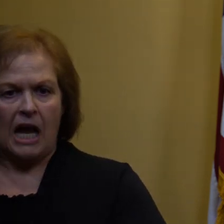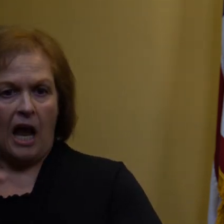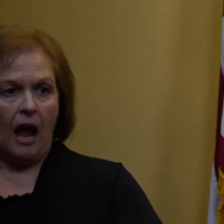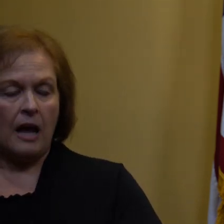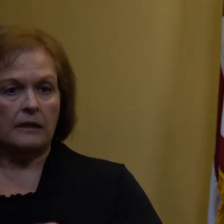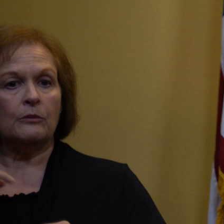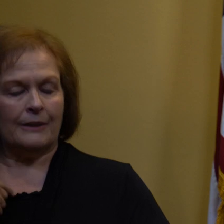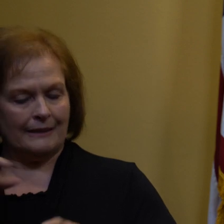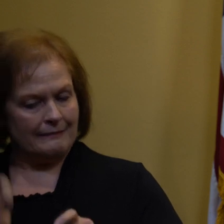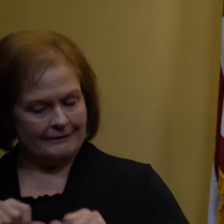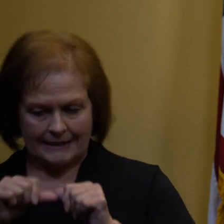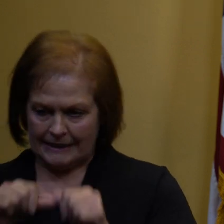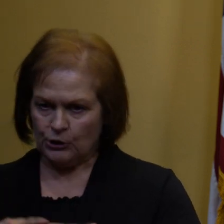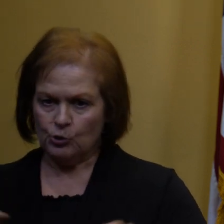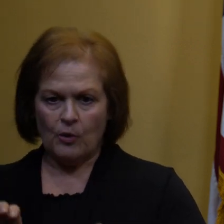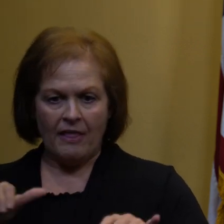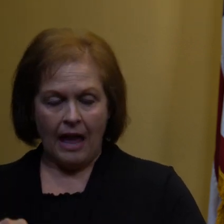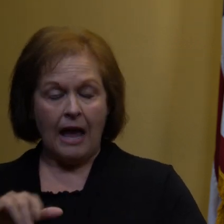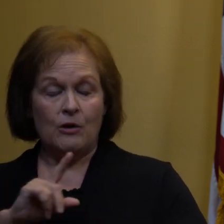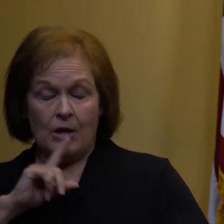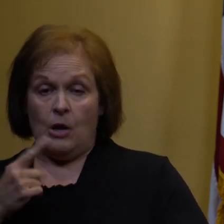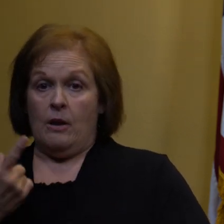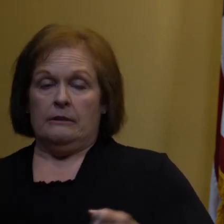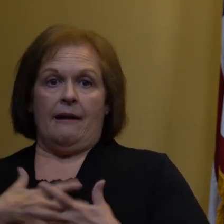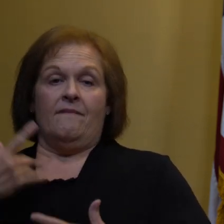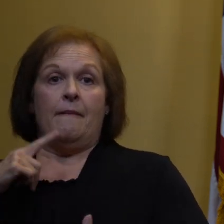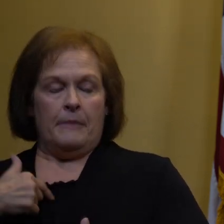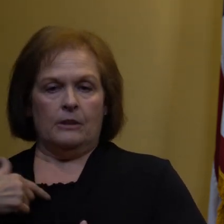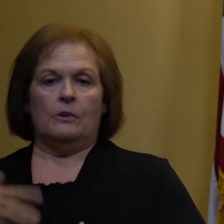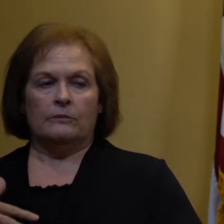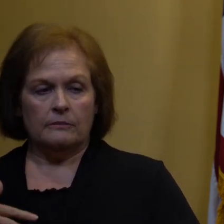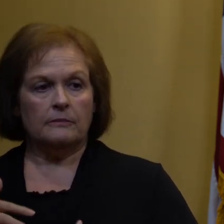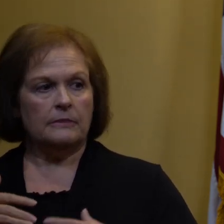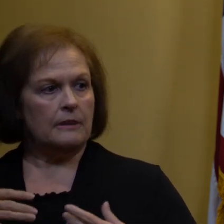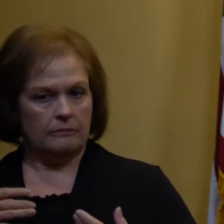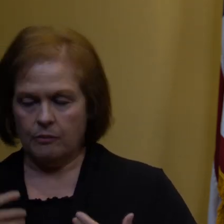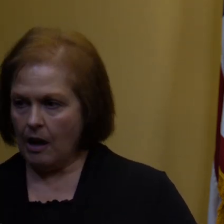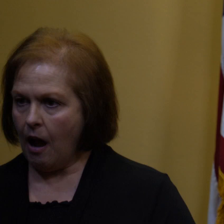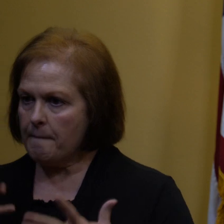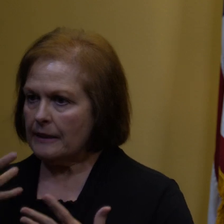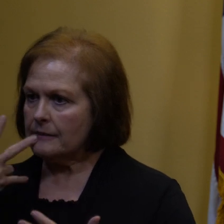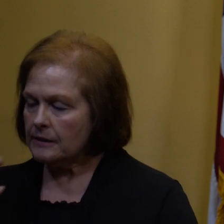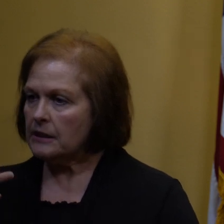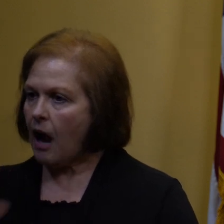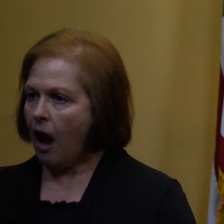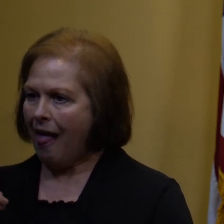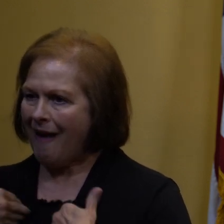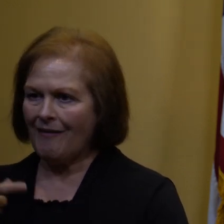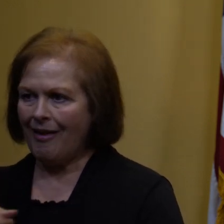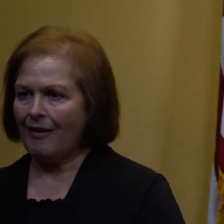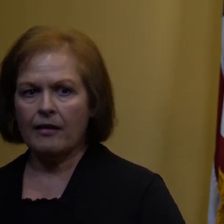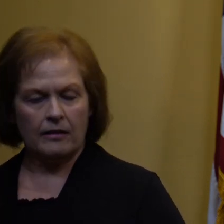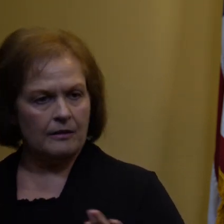that we have to continue to do. I think the scariest for me is just how many guns are on the street. No matter